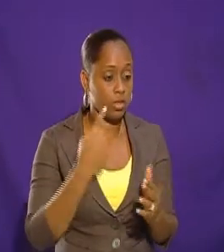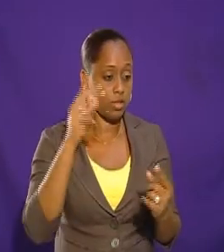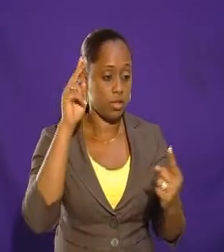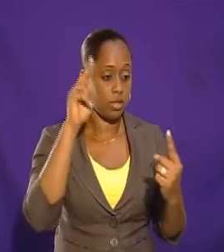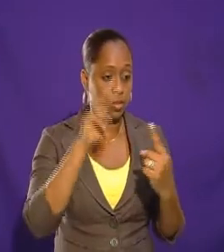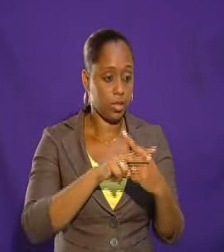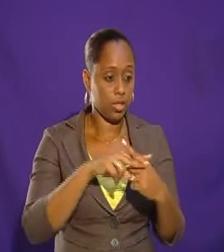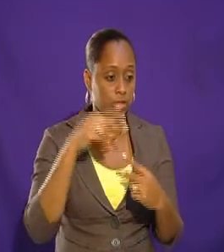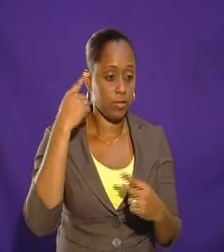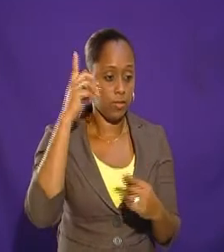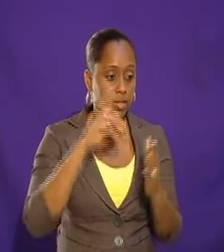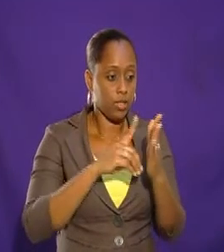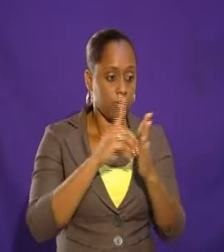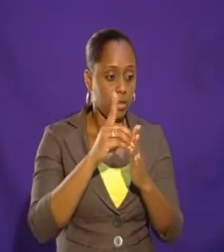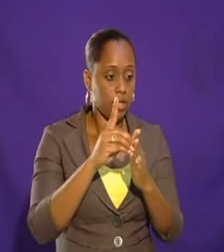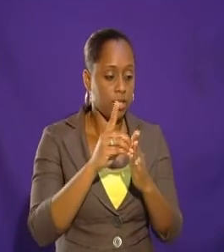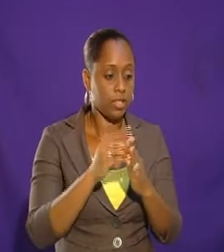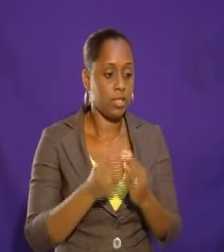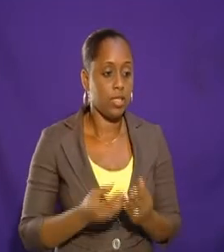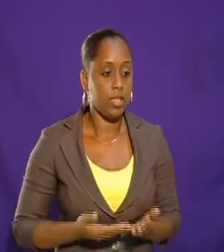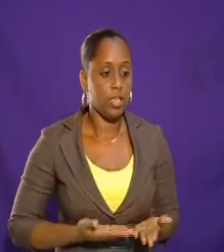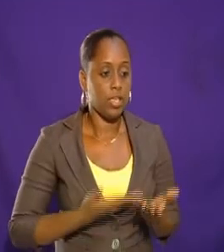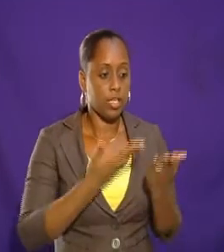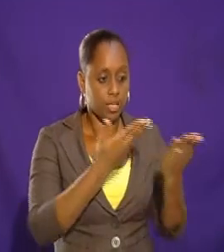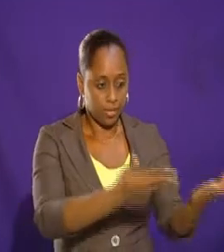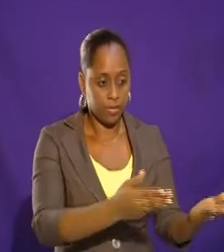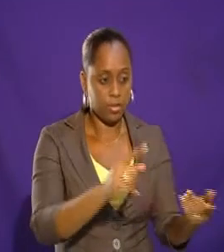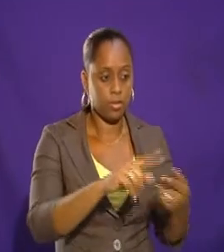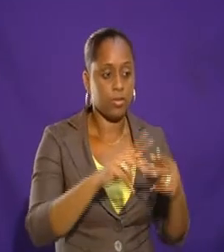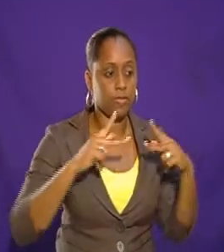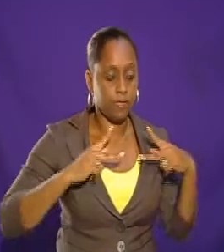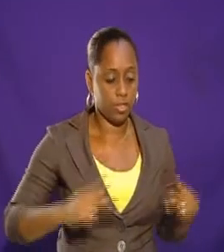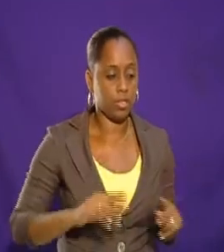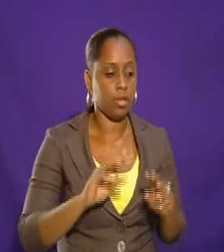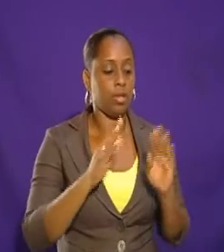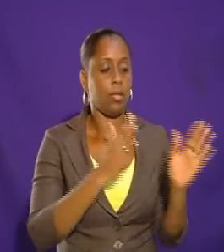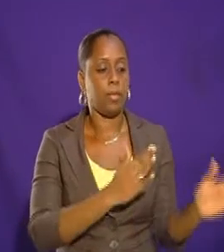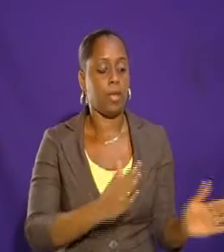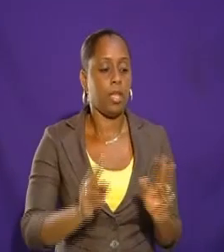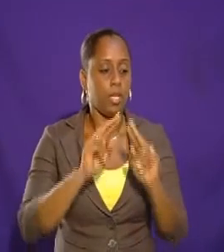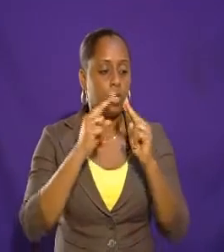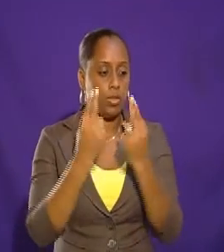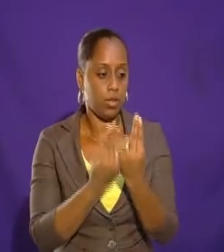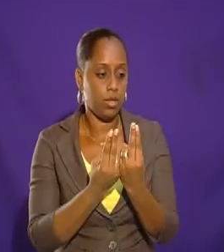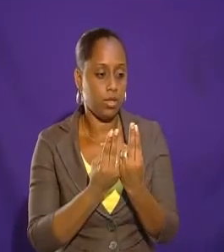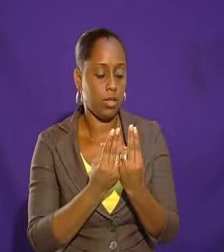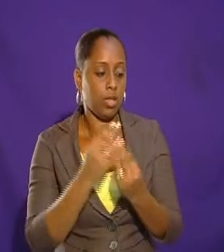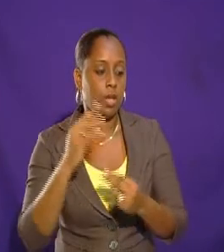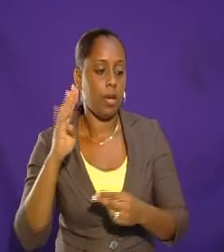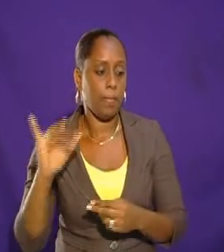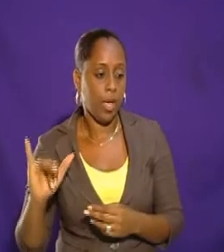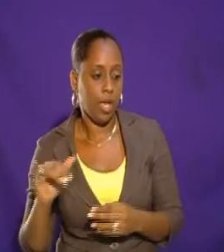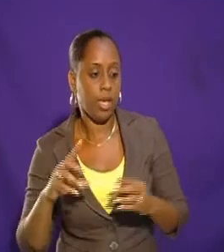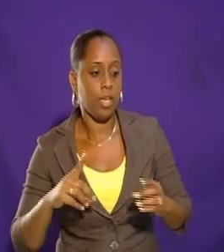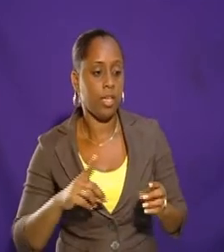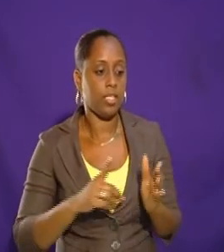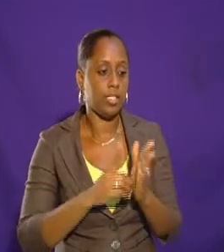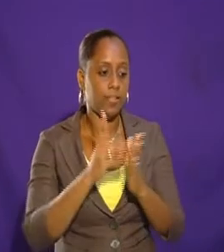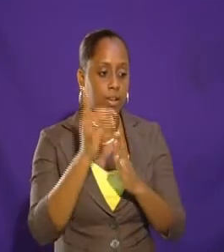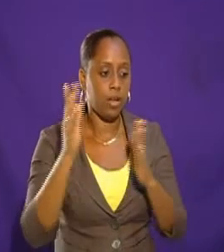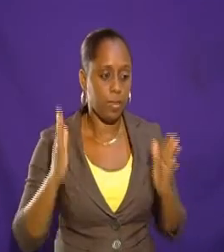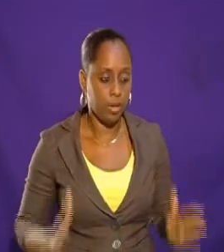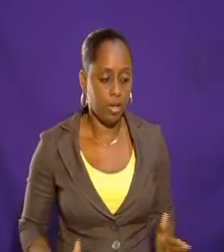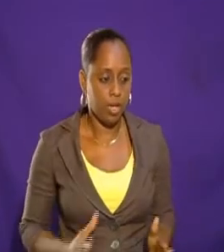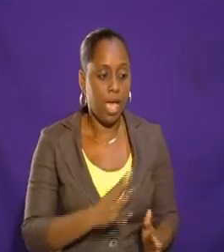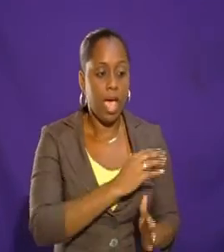Once an application for development has been submitted to the Physical Planning Unit by a developer and reviewed, it